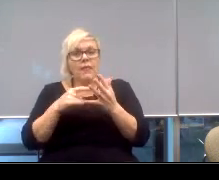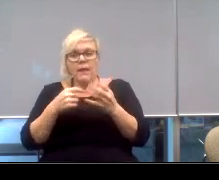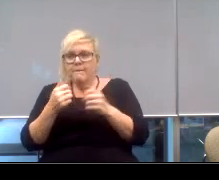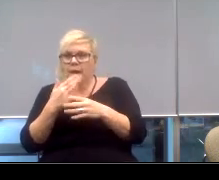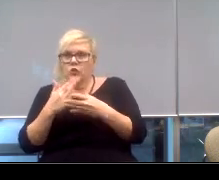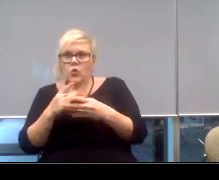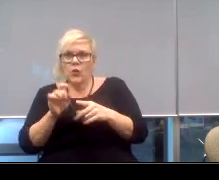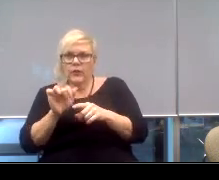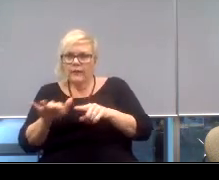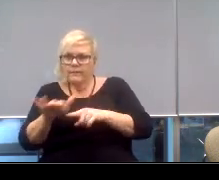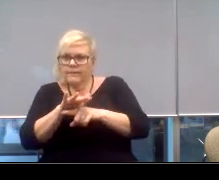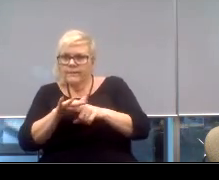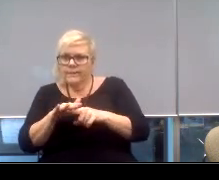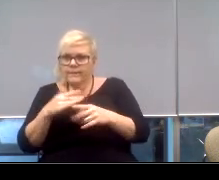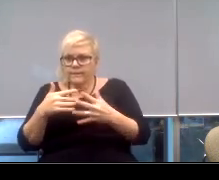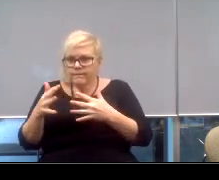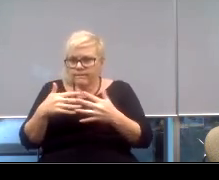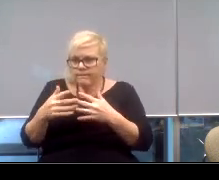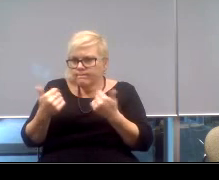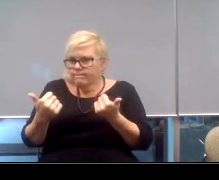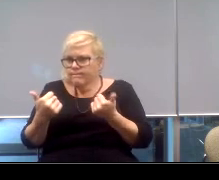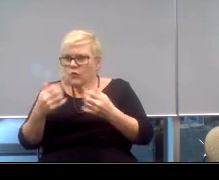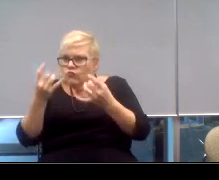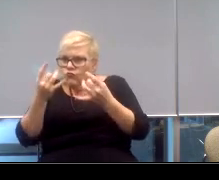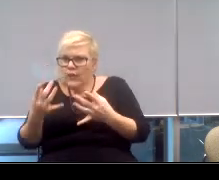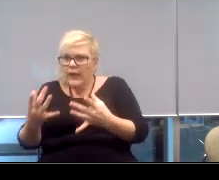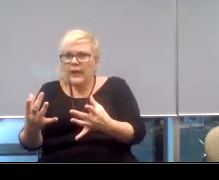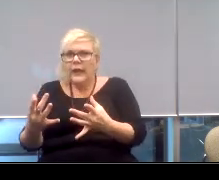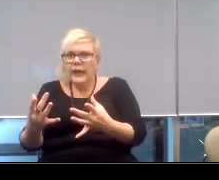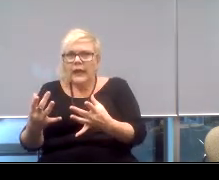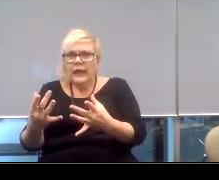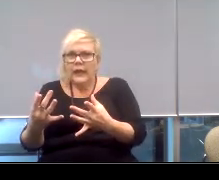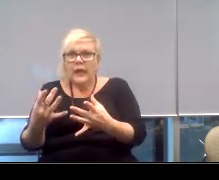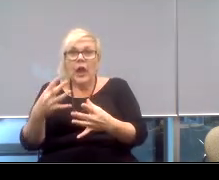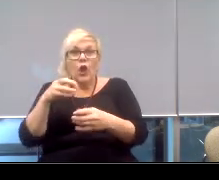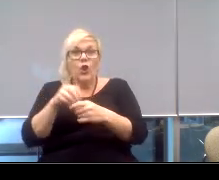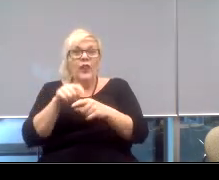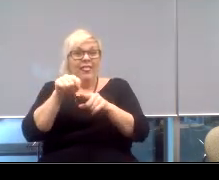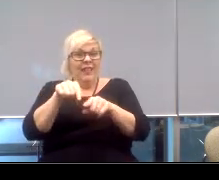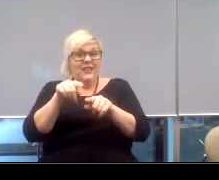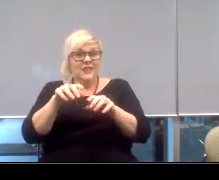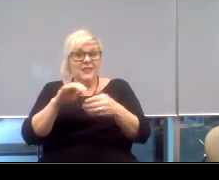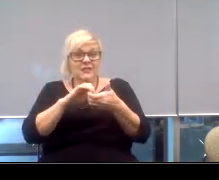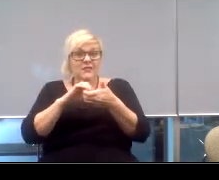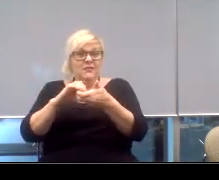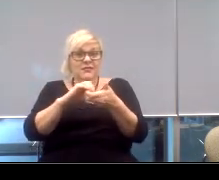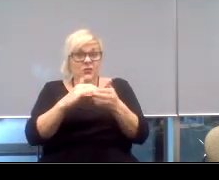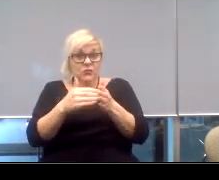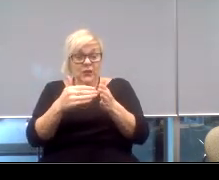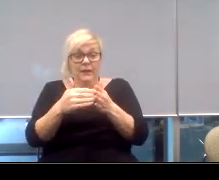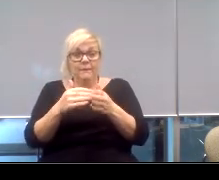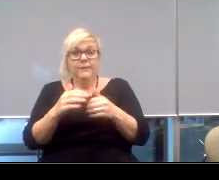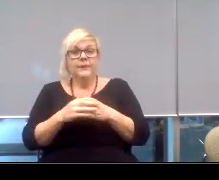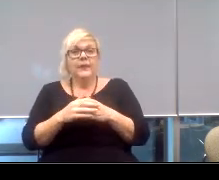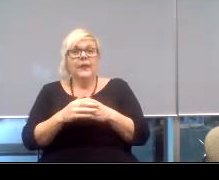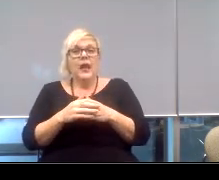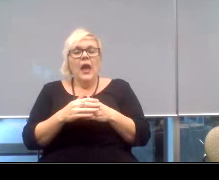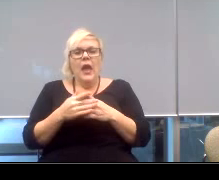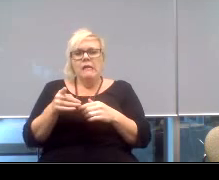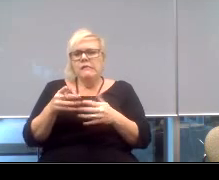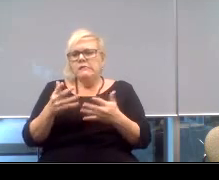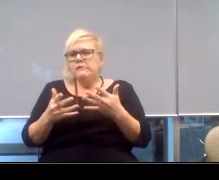their support for things like the collaborative that we're participating with today, and contributing to information and intervention approaches where this is